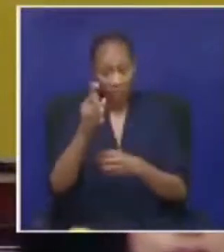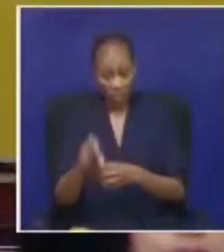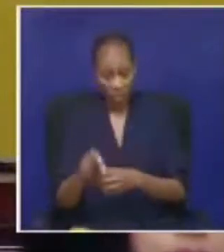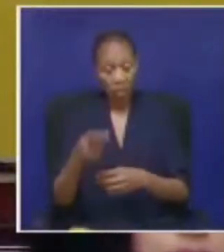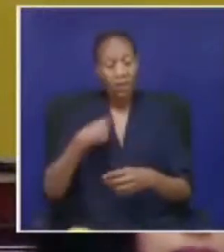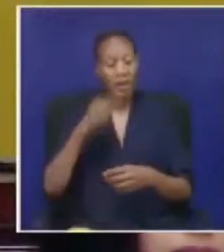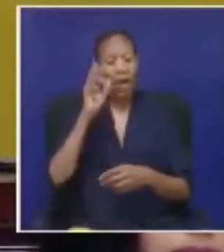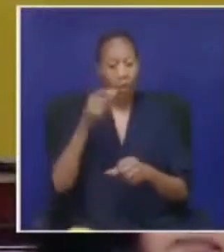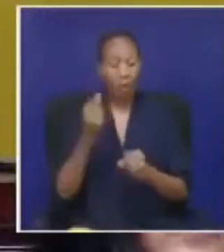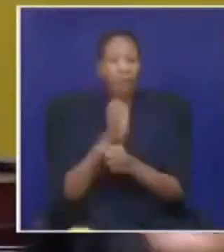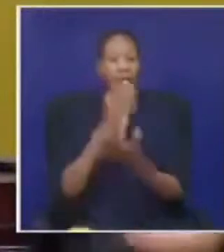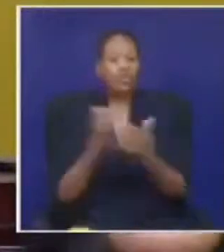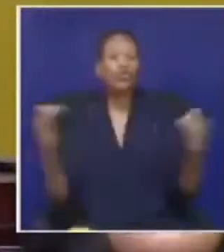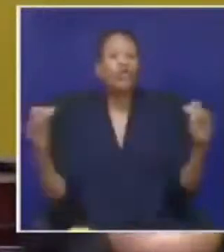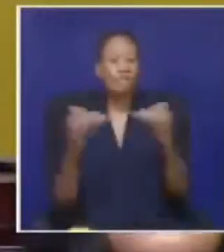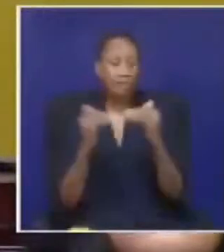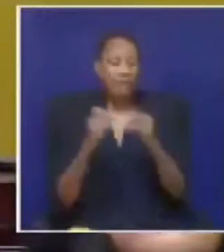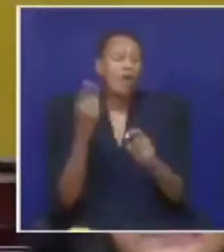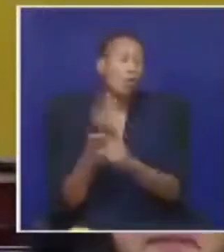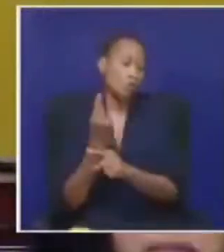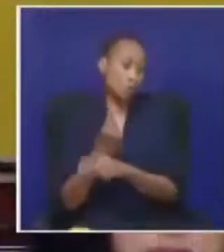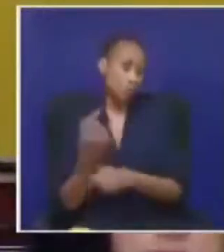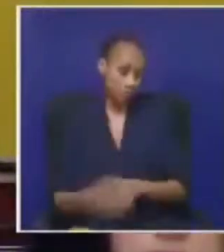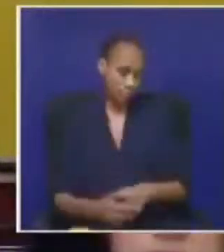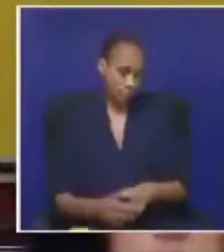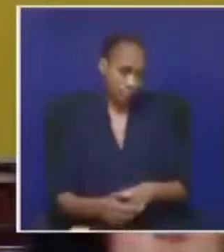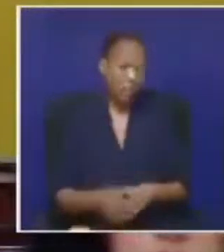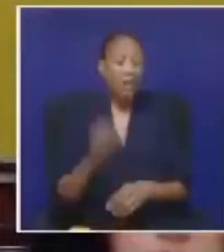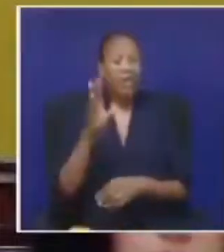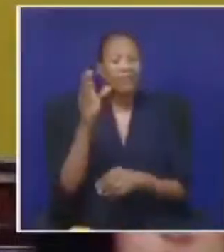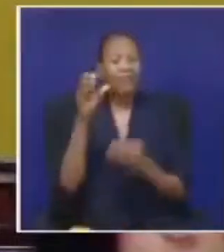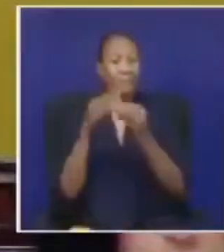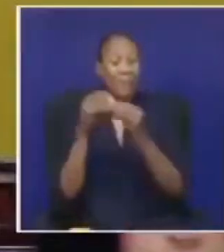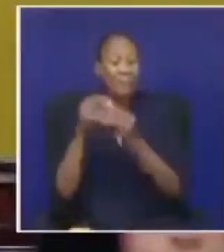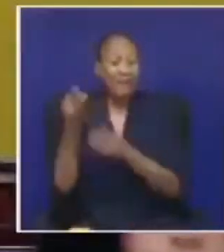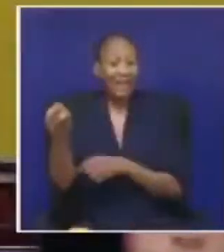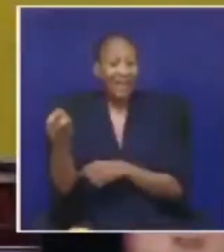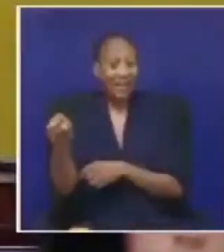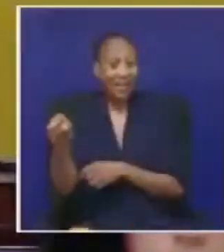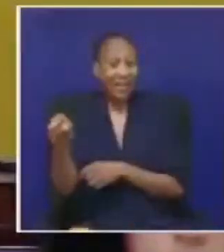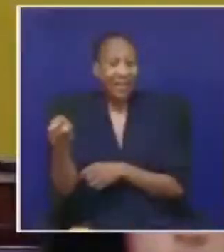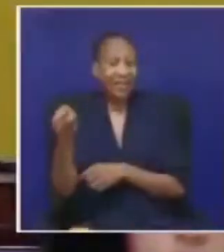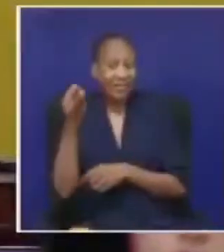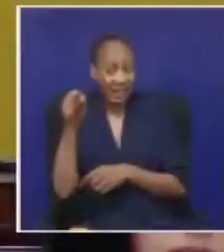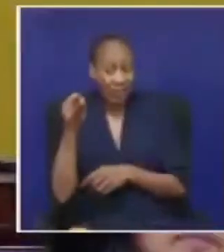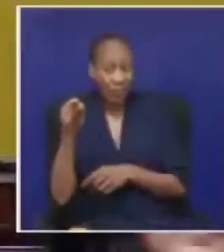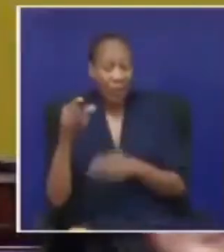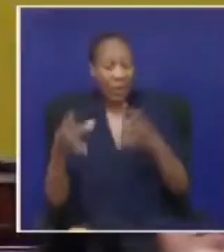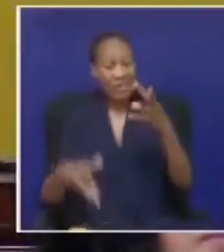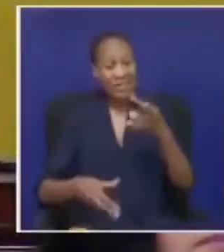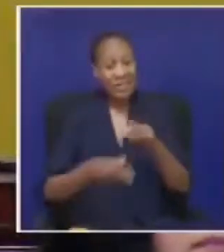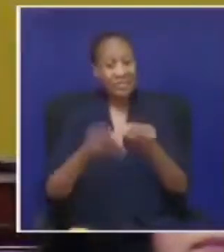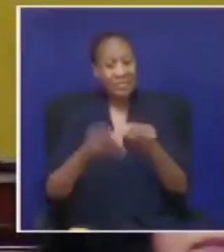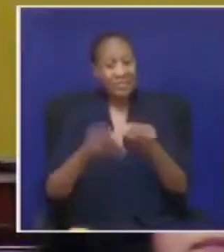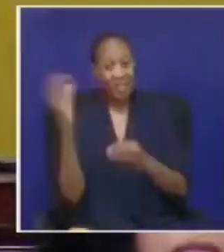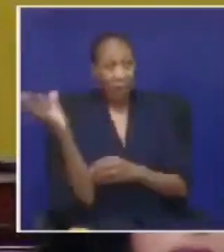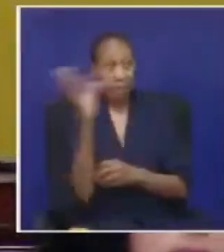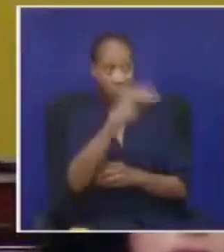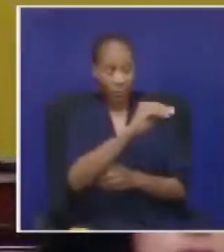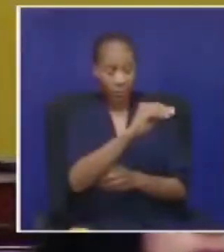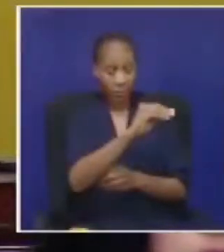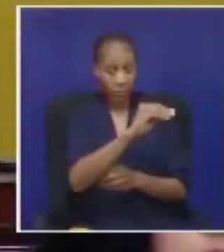principle of fairness, among others, has been applied. If a member who is supposed to ask a supplementary